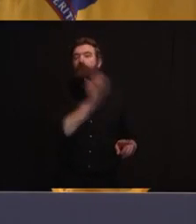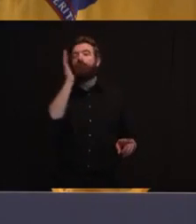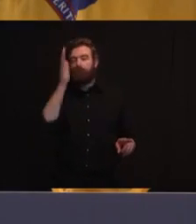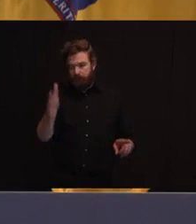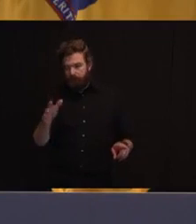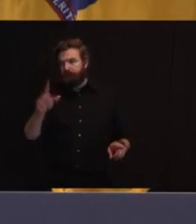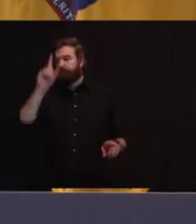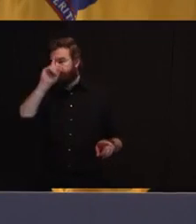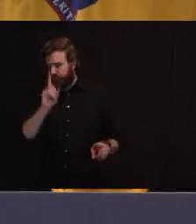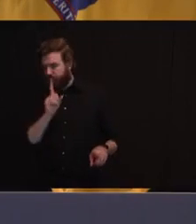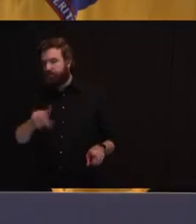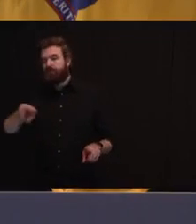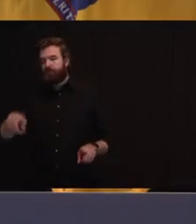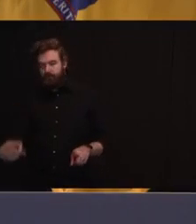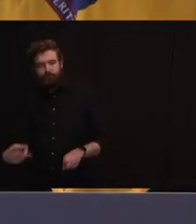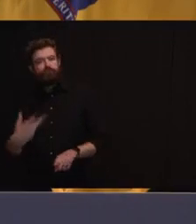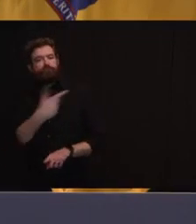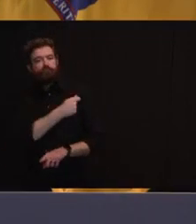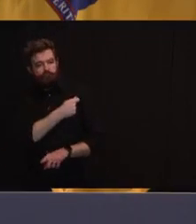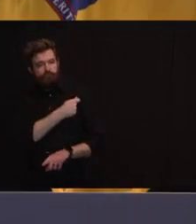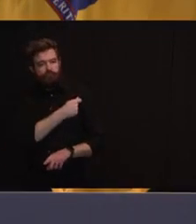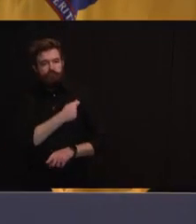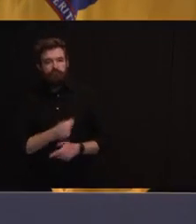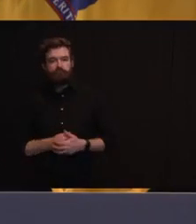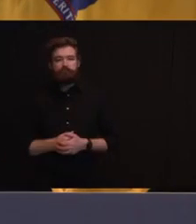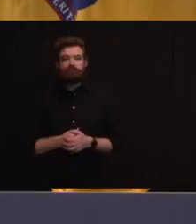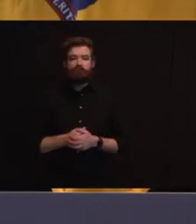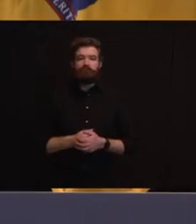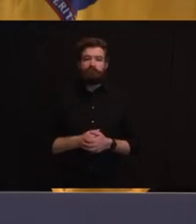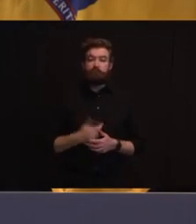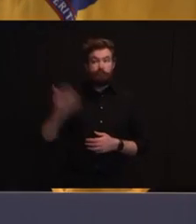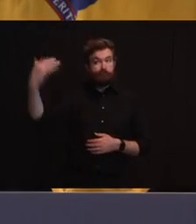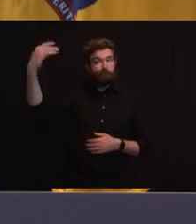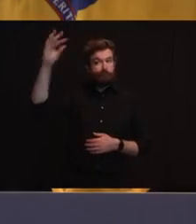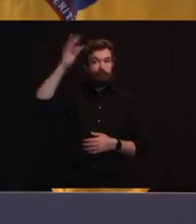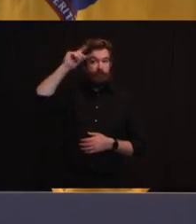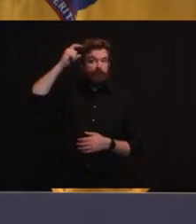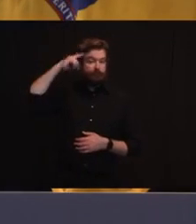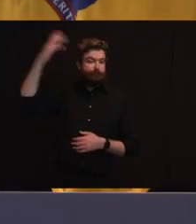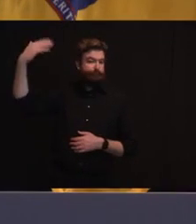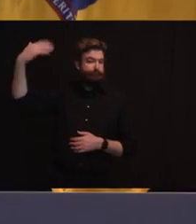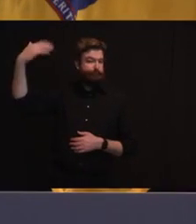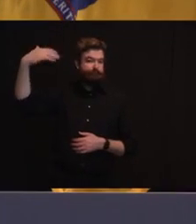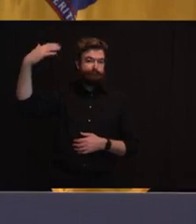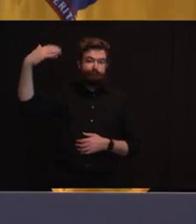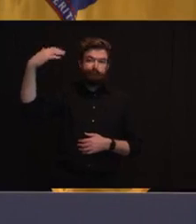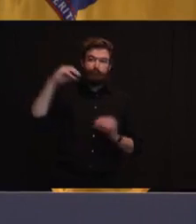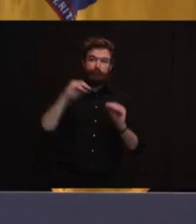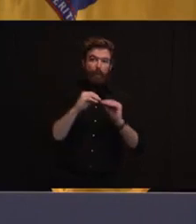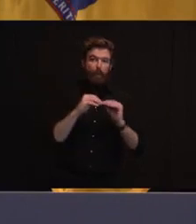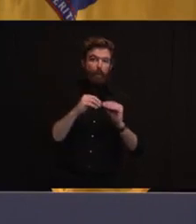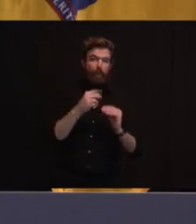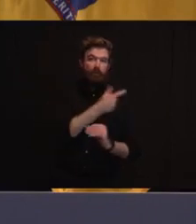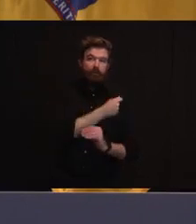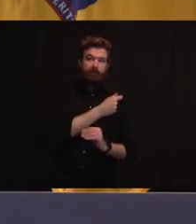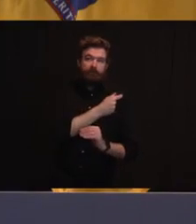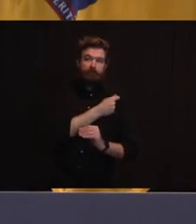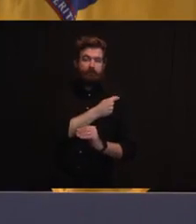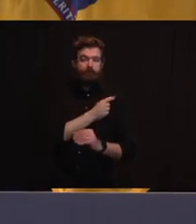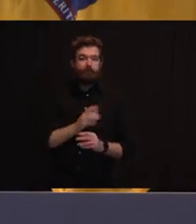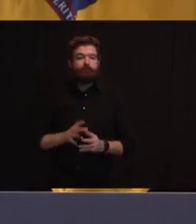thanks to the feds. That is obviously paramount in your distribution. No two ways about